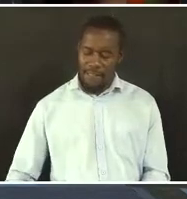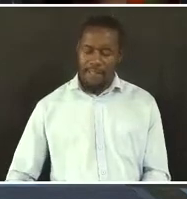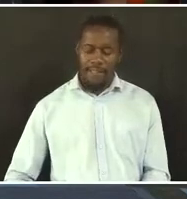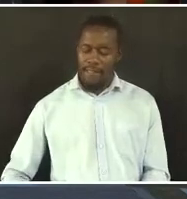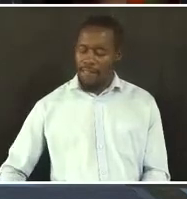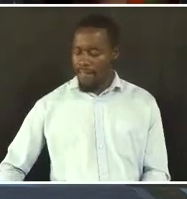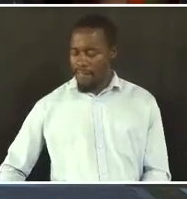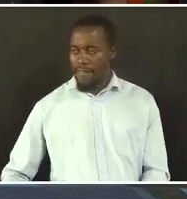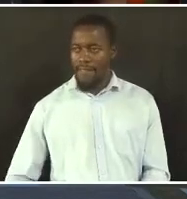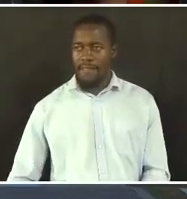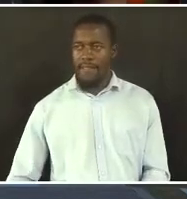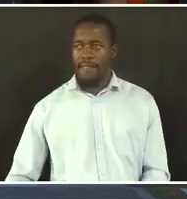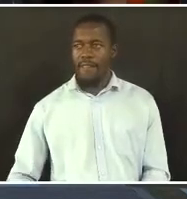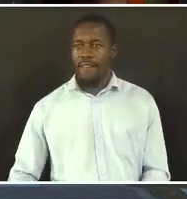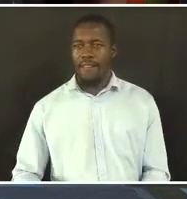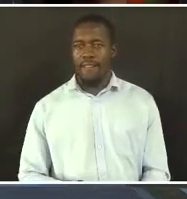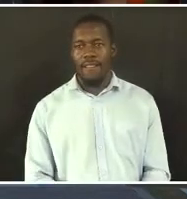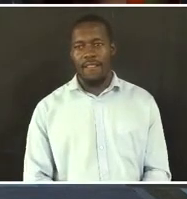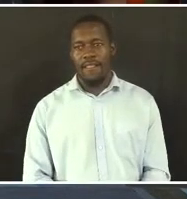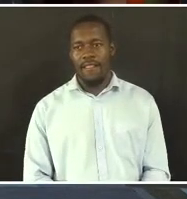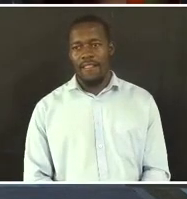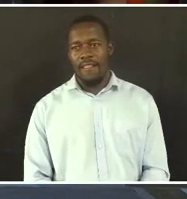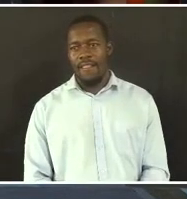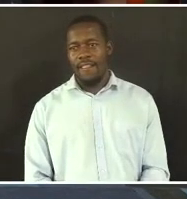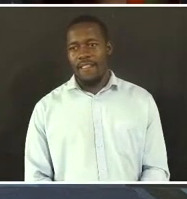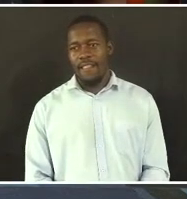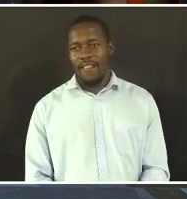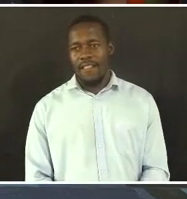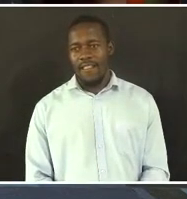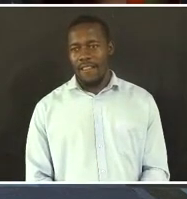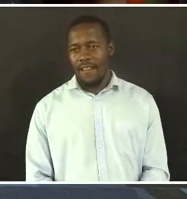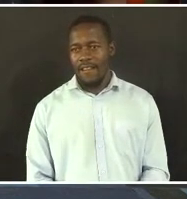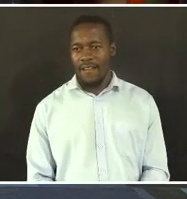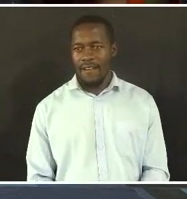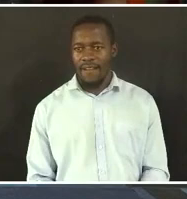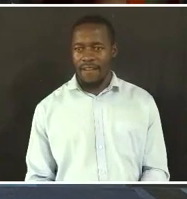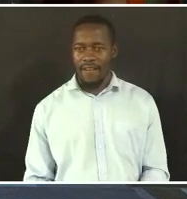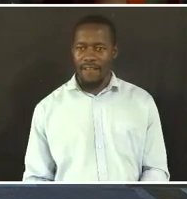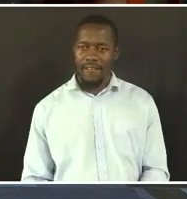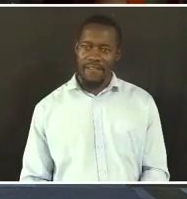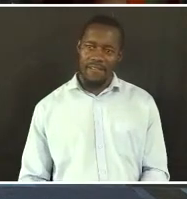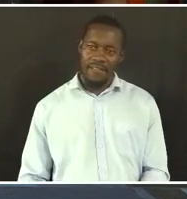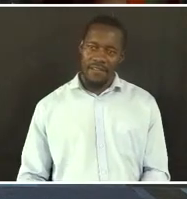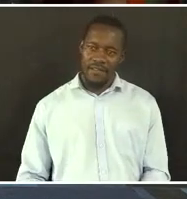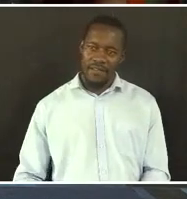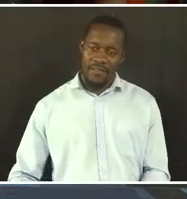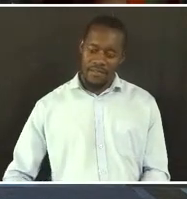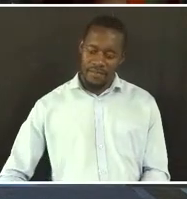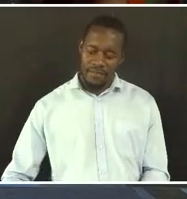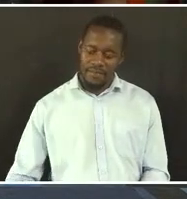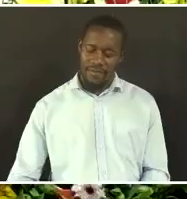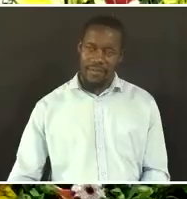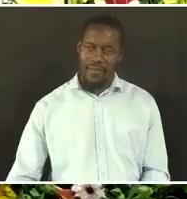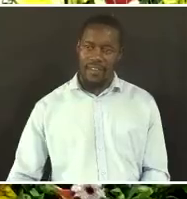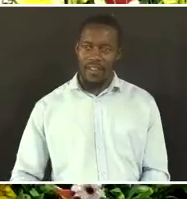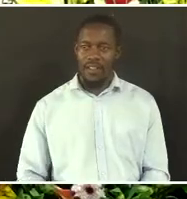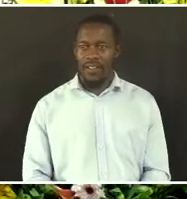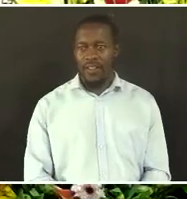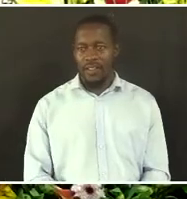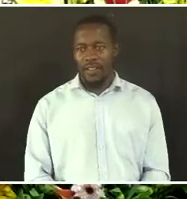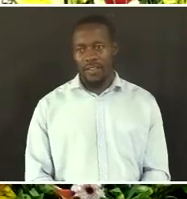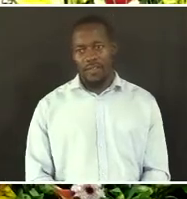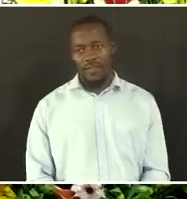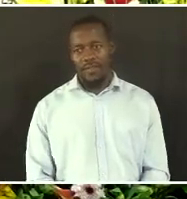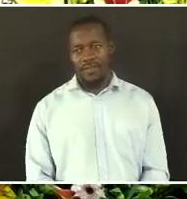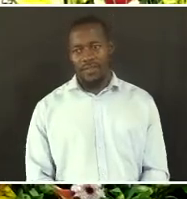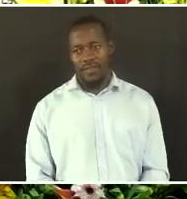you're sacrificing yourself for somebody else, just like Christ did. And you are willing to come and support